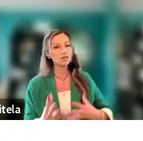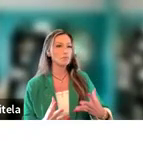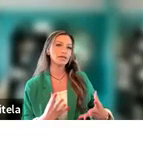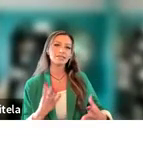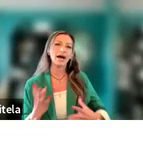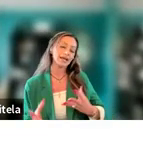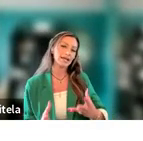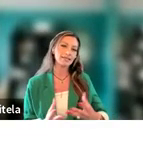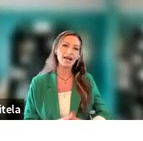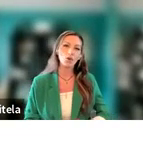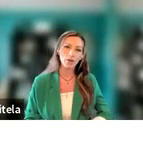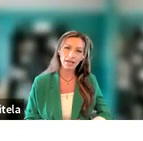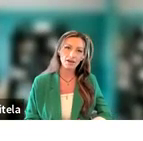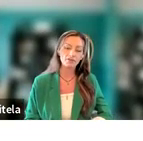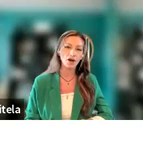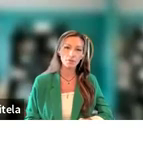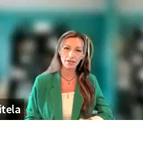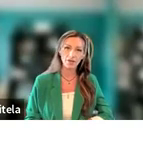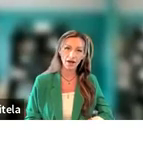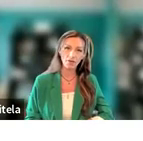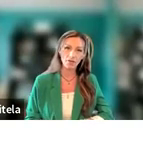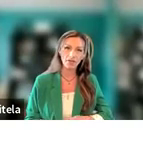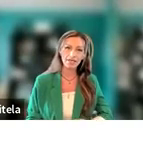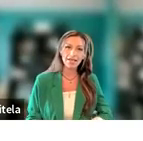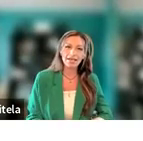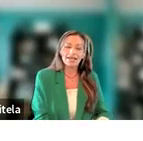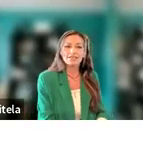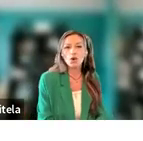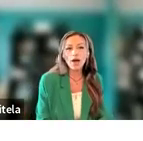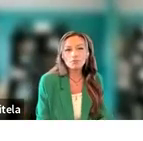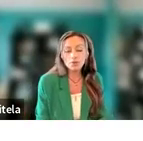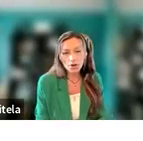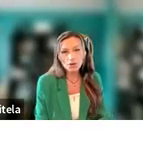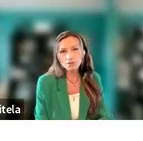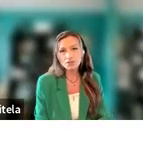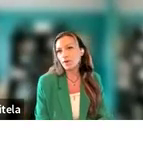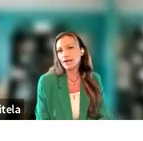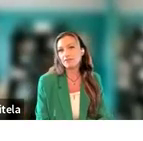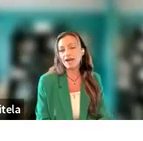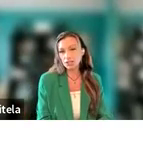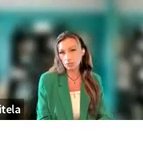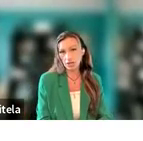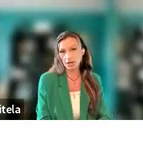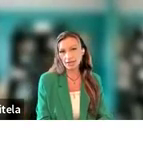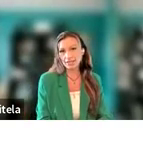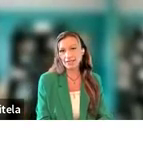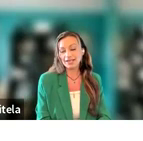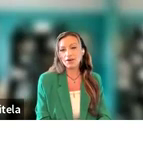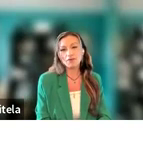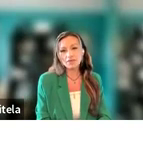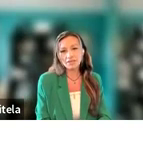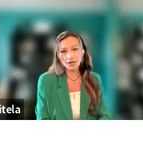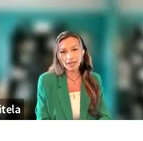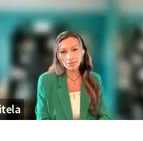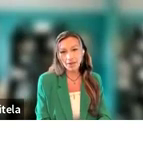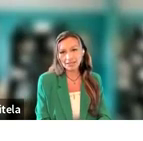really could be a tie-in to how we care for our mental health. So I proposed to write a fashion blog